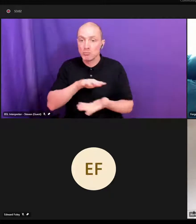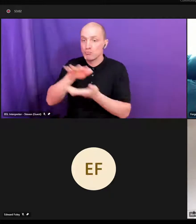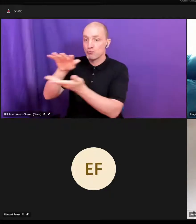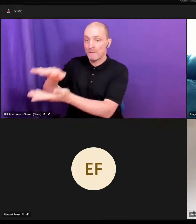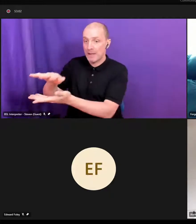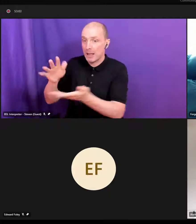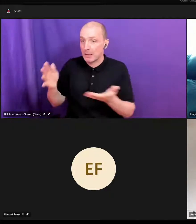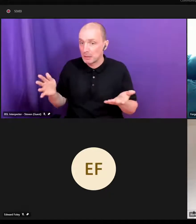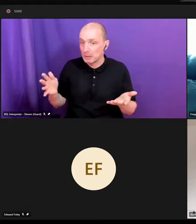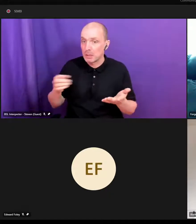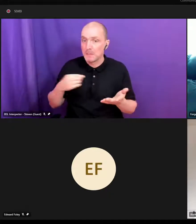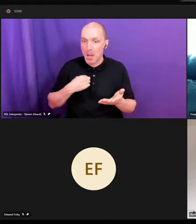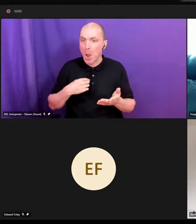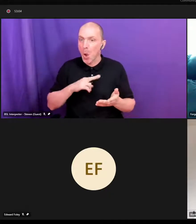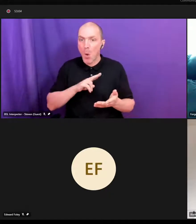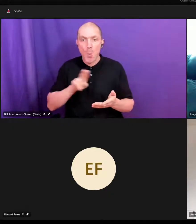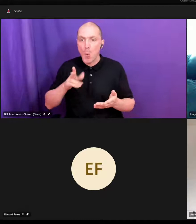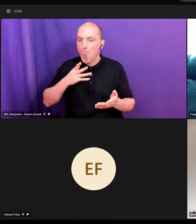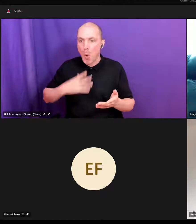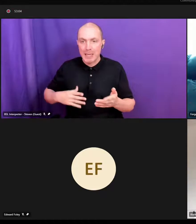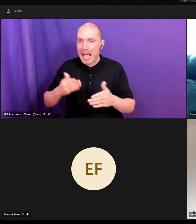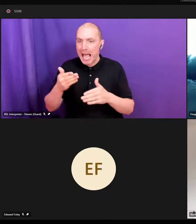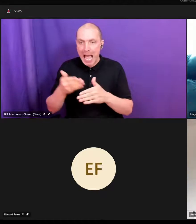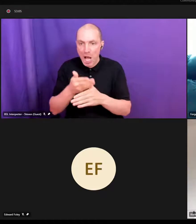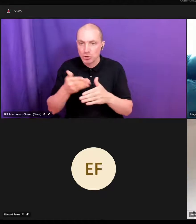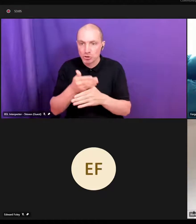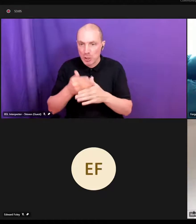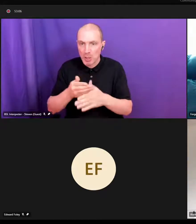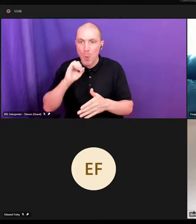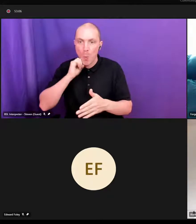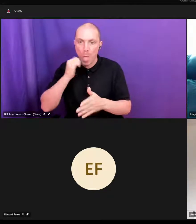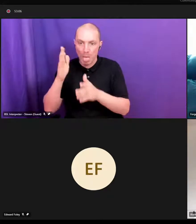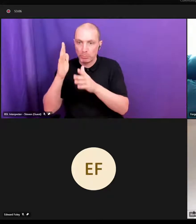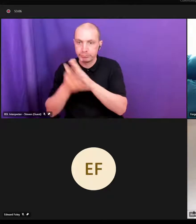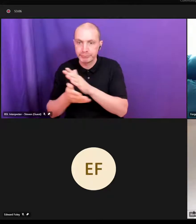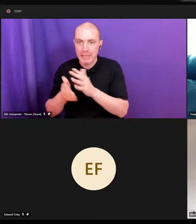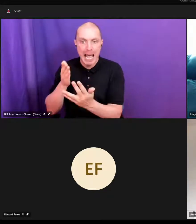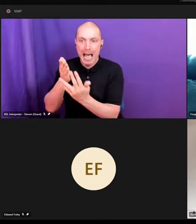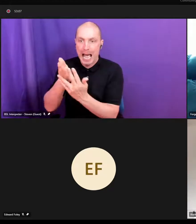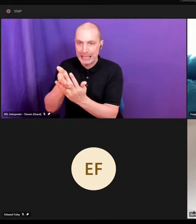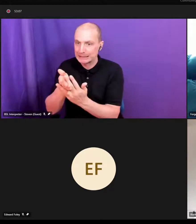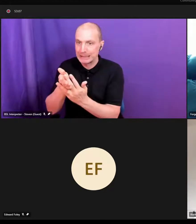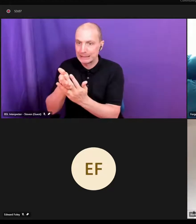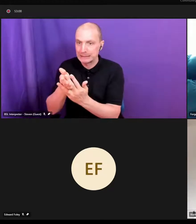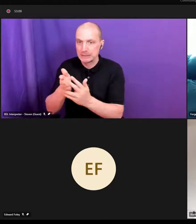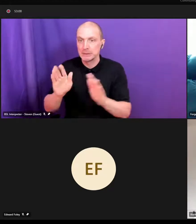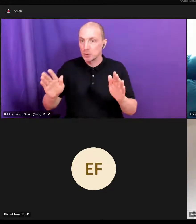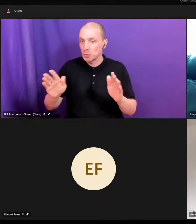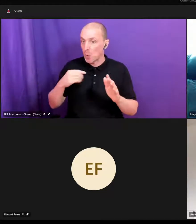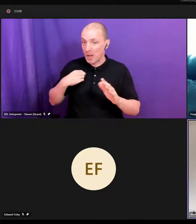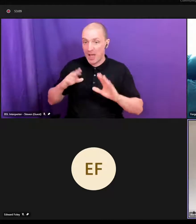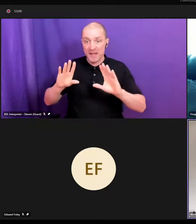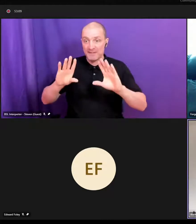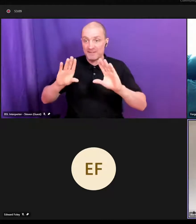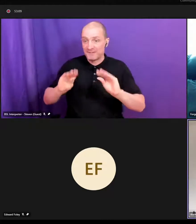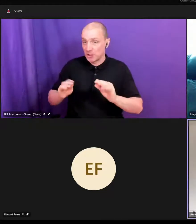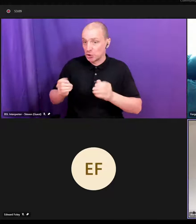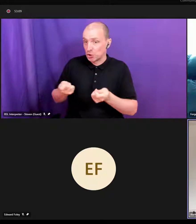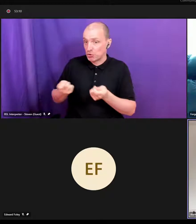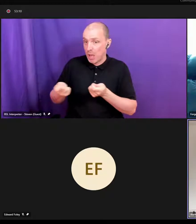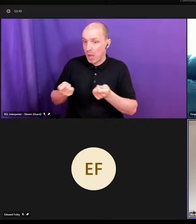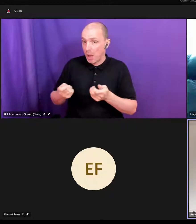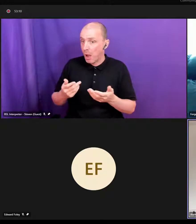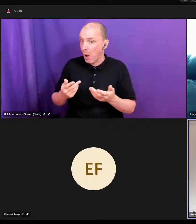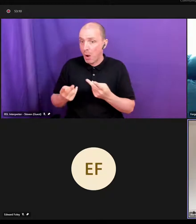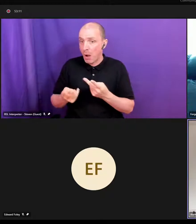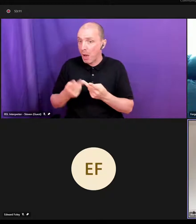that would prejudice access to the station. So I'll just finish there, Chair, if there's any supplementary questions. Thank you,